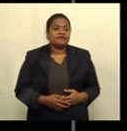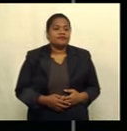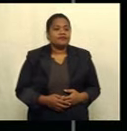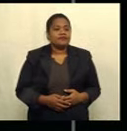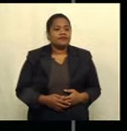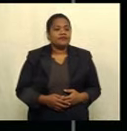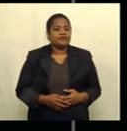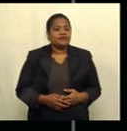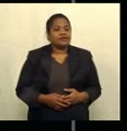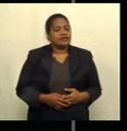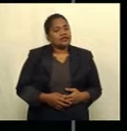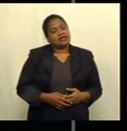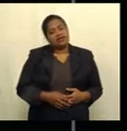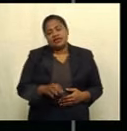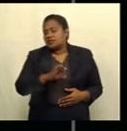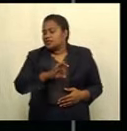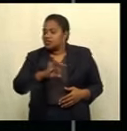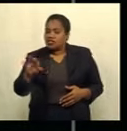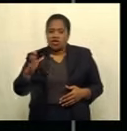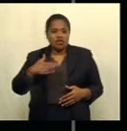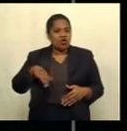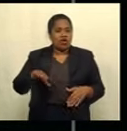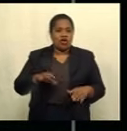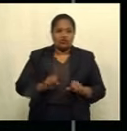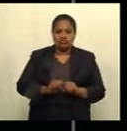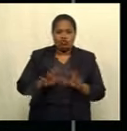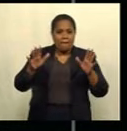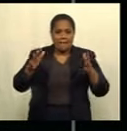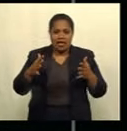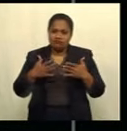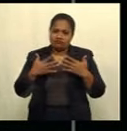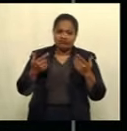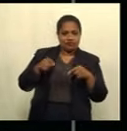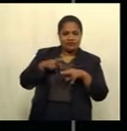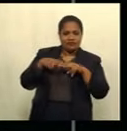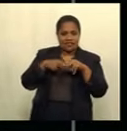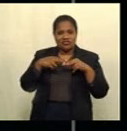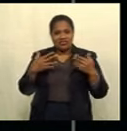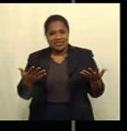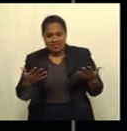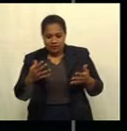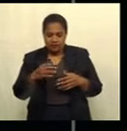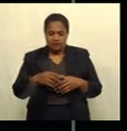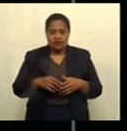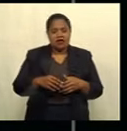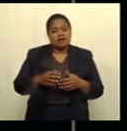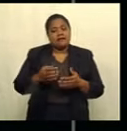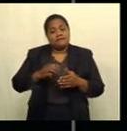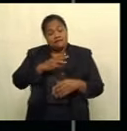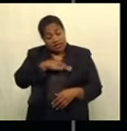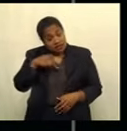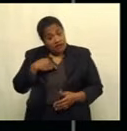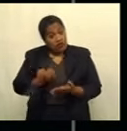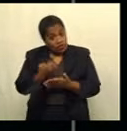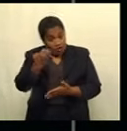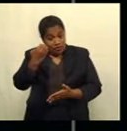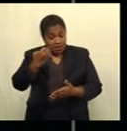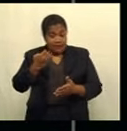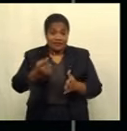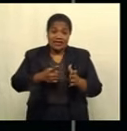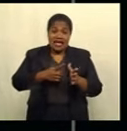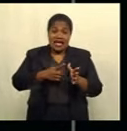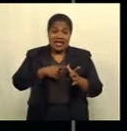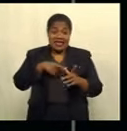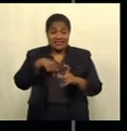It's not all doom and gloom for Fiji, as some are trying to make it out to be. Minister for Economy, Ayaz Said Qayyum,